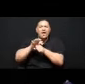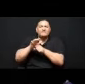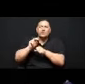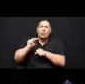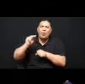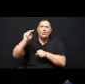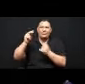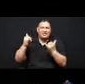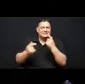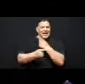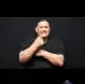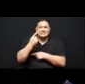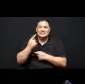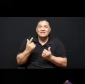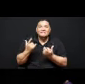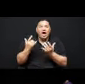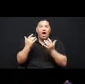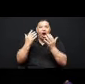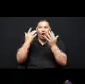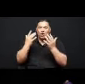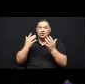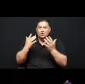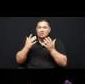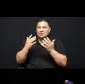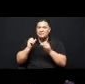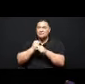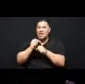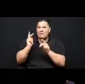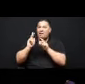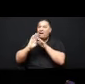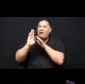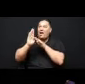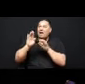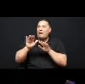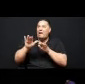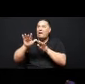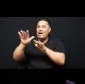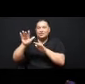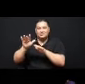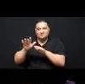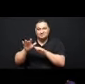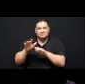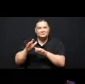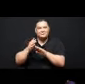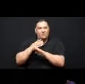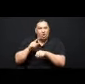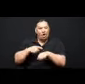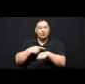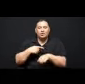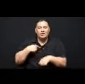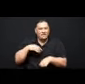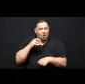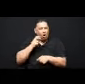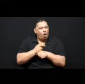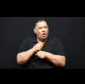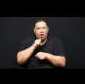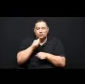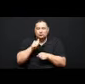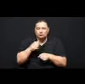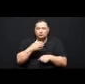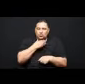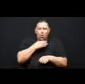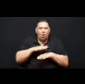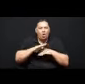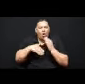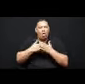everyone upward before long. I find it hard not to choke on all the grief sometimes, and the dust we